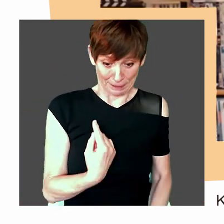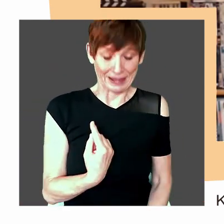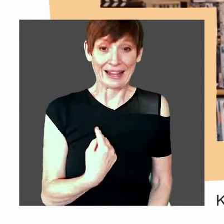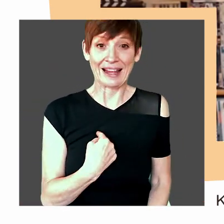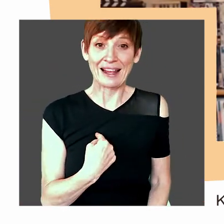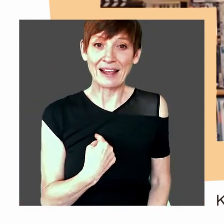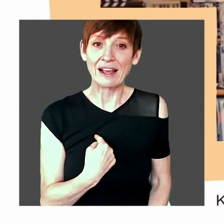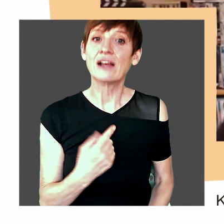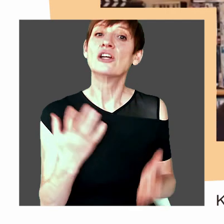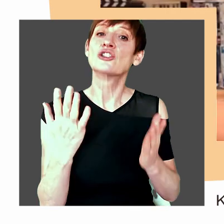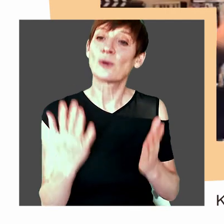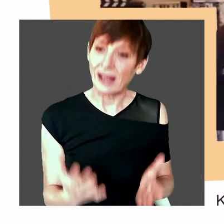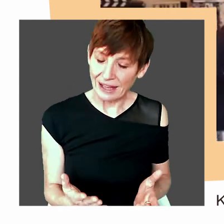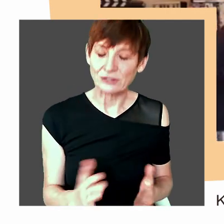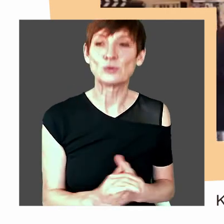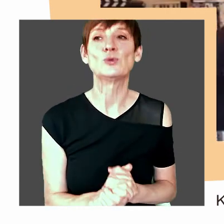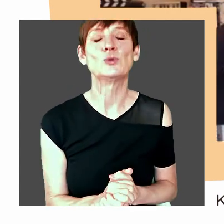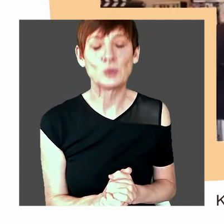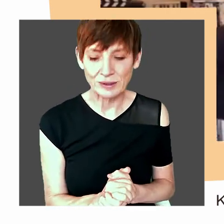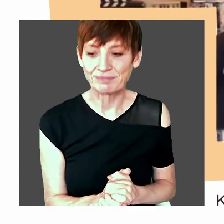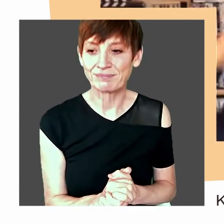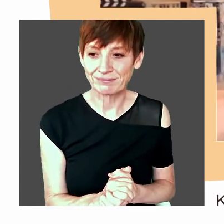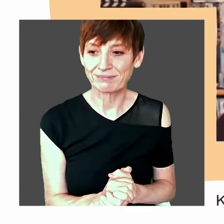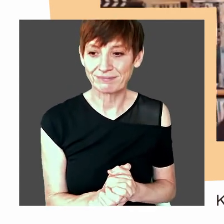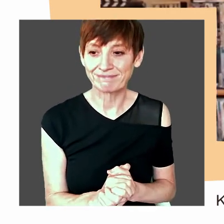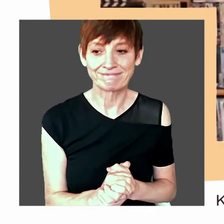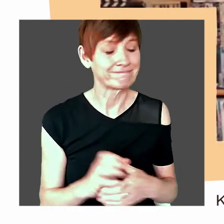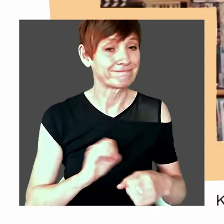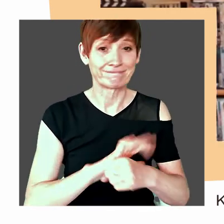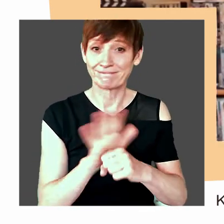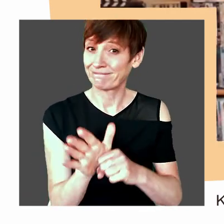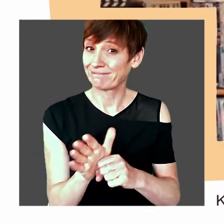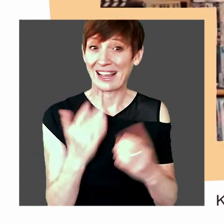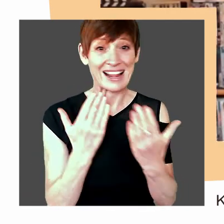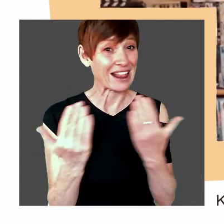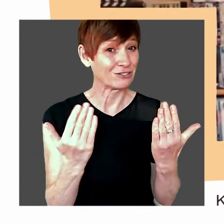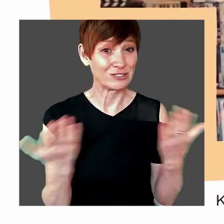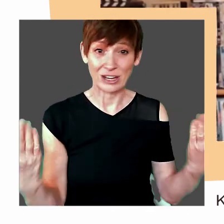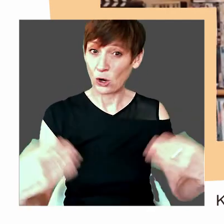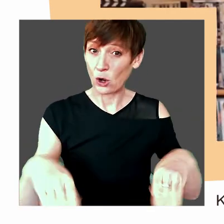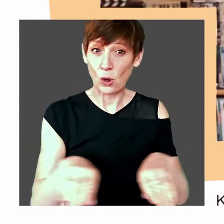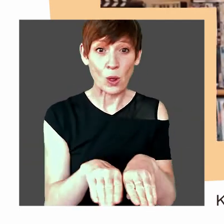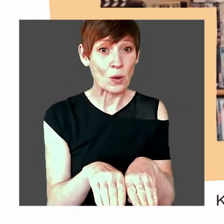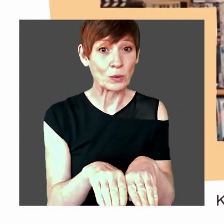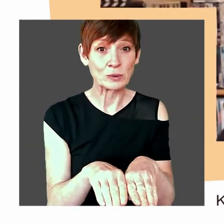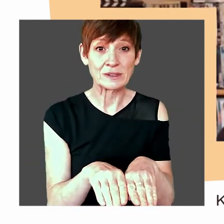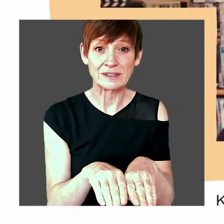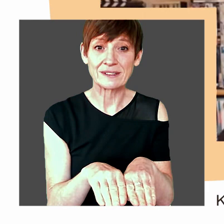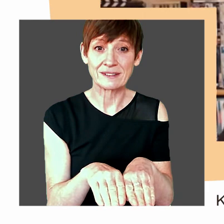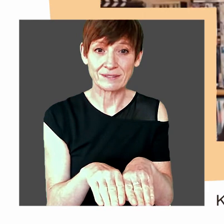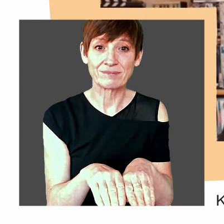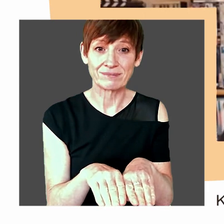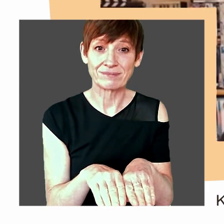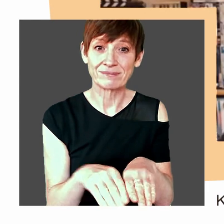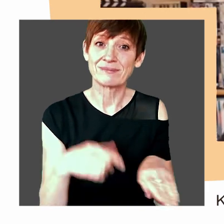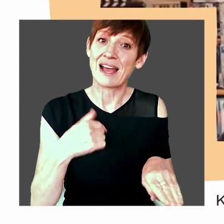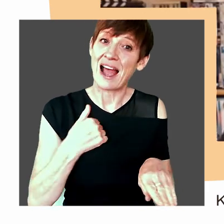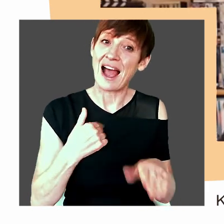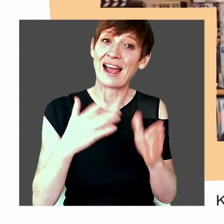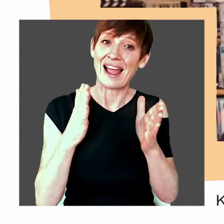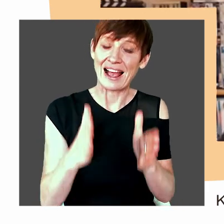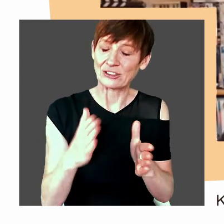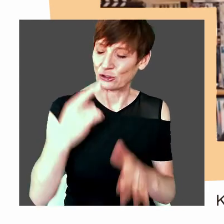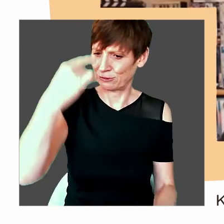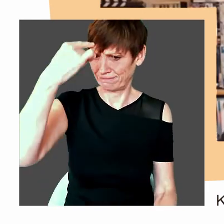close up shop in the pandemic because the gallery closed. So I had to literally